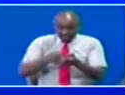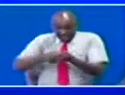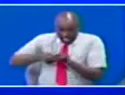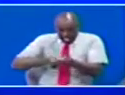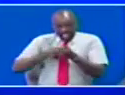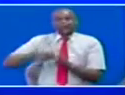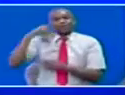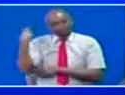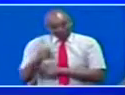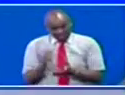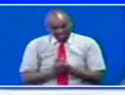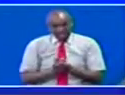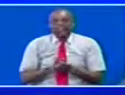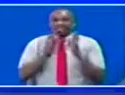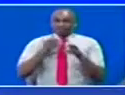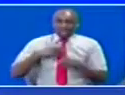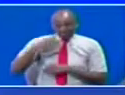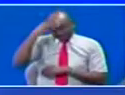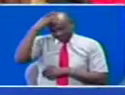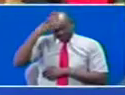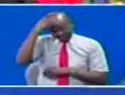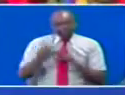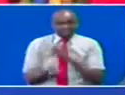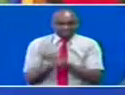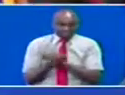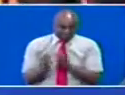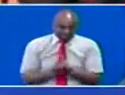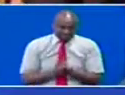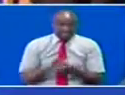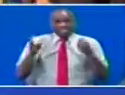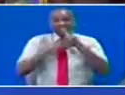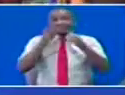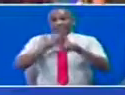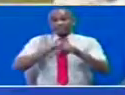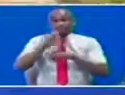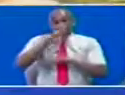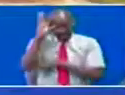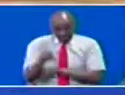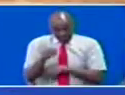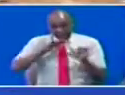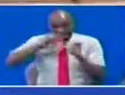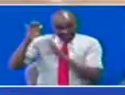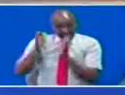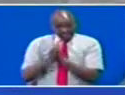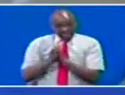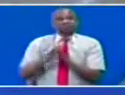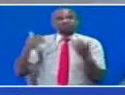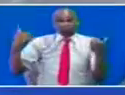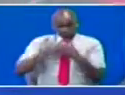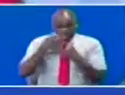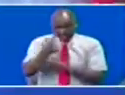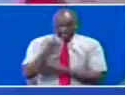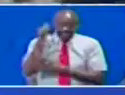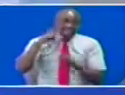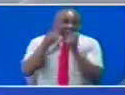title. Moses Wahisi reports. The 7th edition of the East Africa Interparliamentary Games started on a high tone for the Kenyan